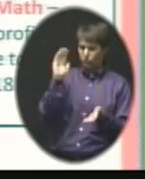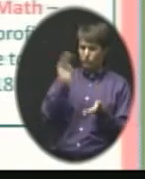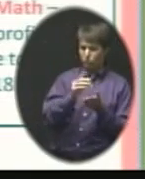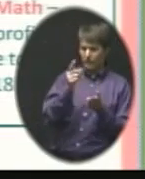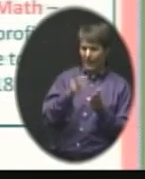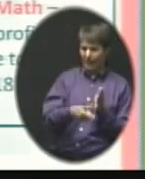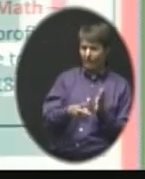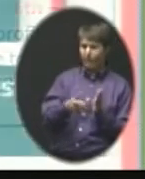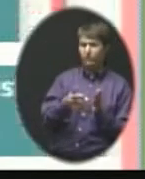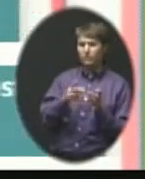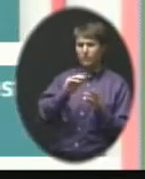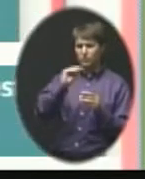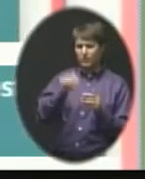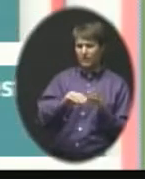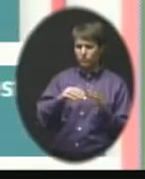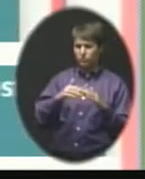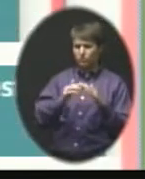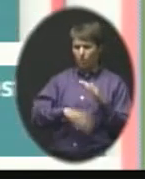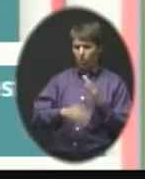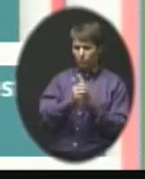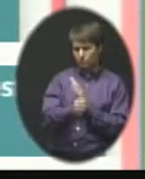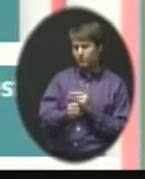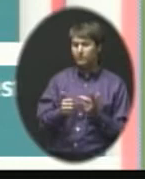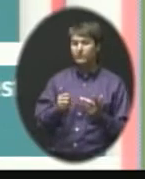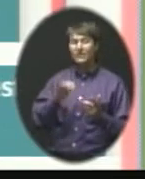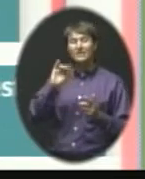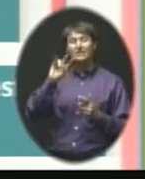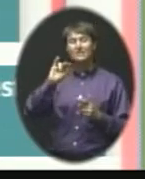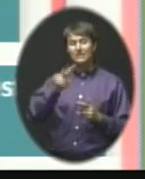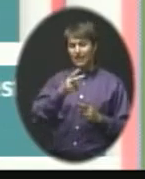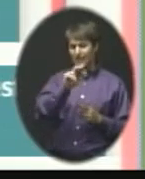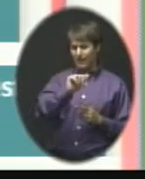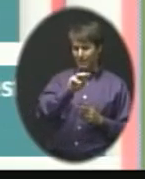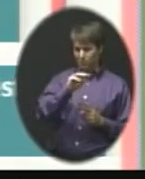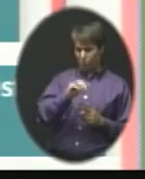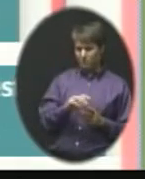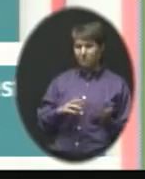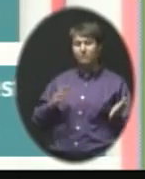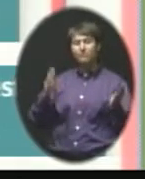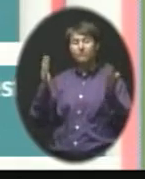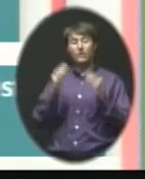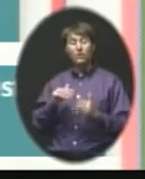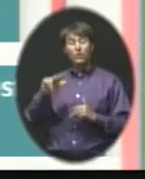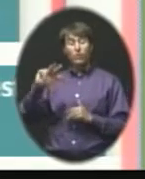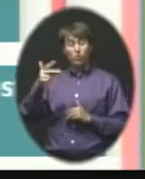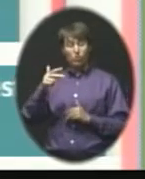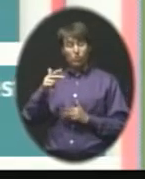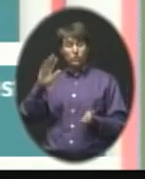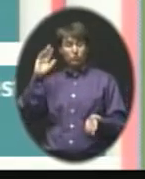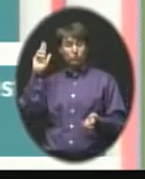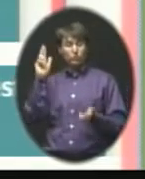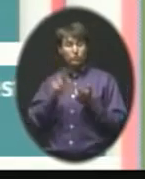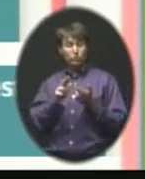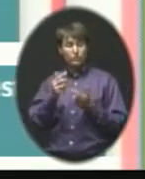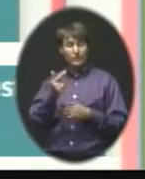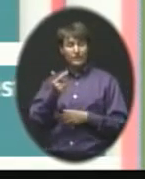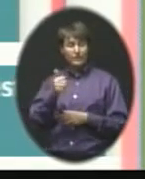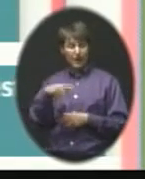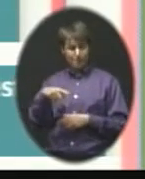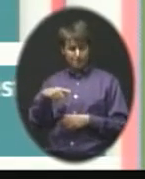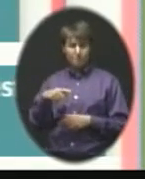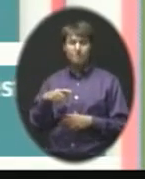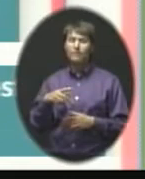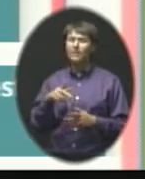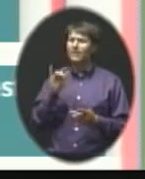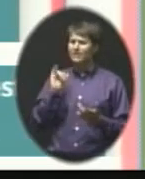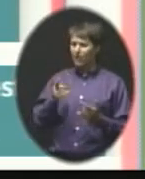the second AMO. The third AMO is called reducing the gap. And this is the one where